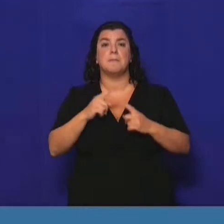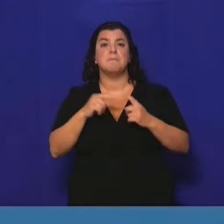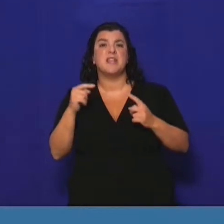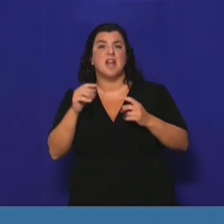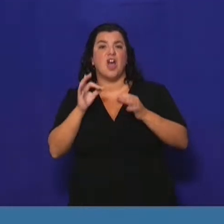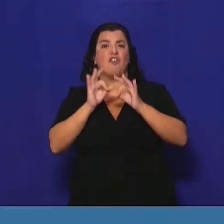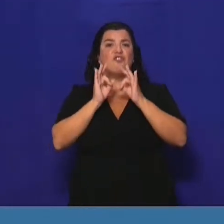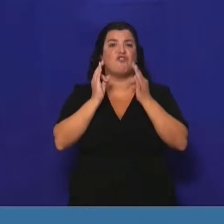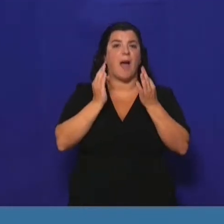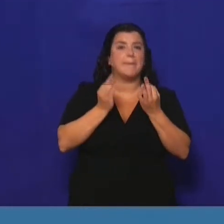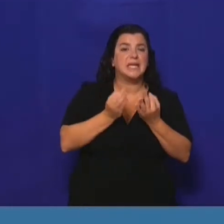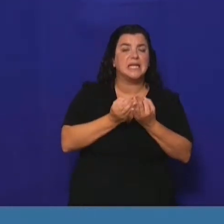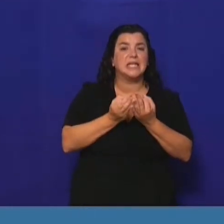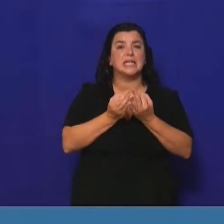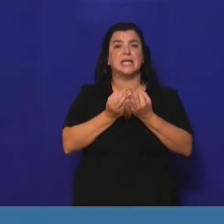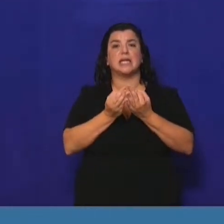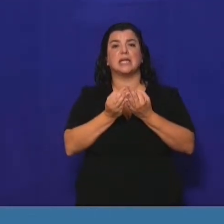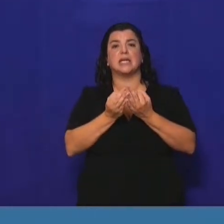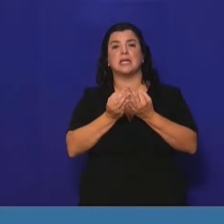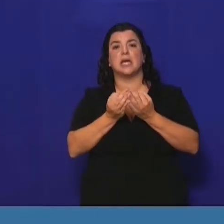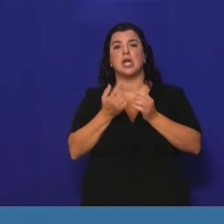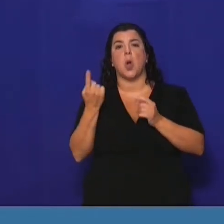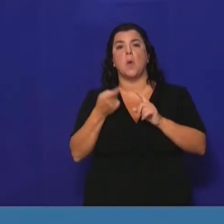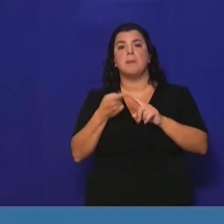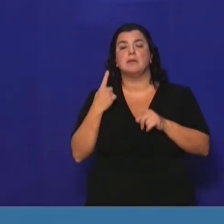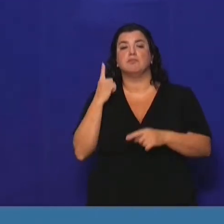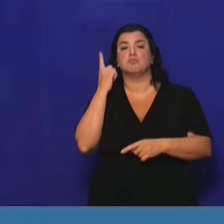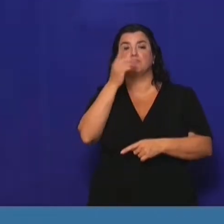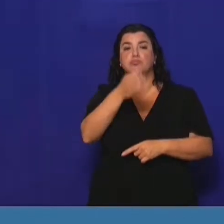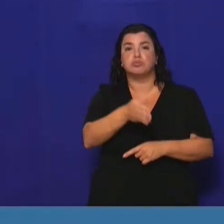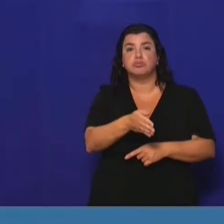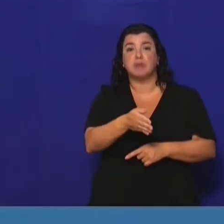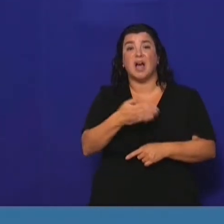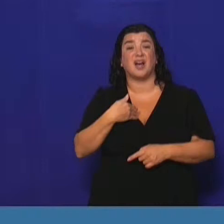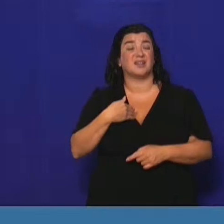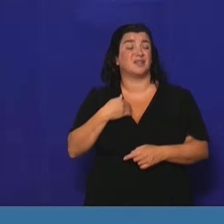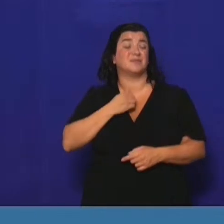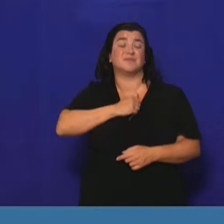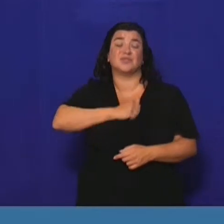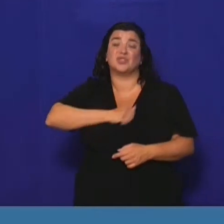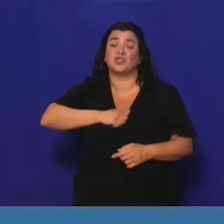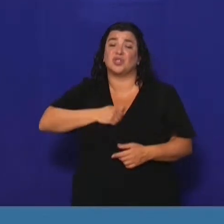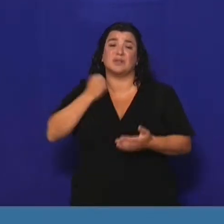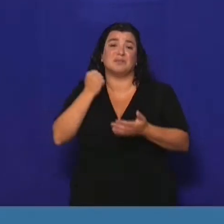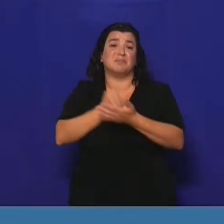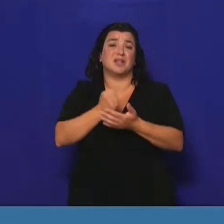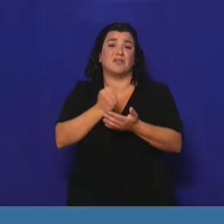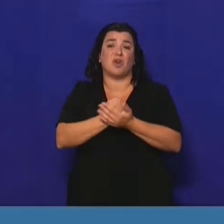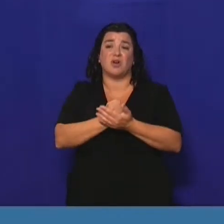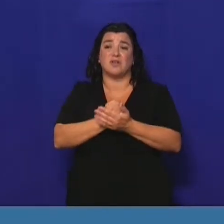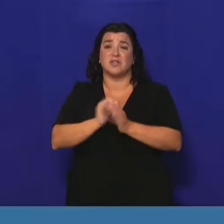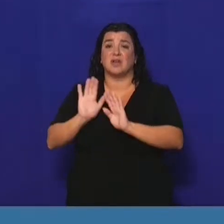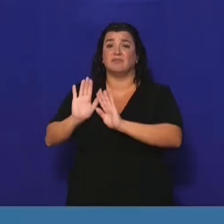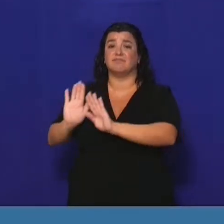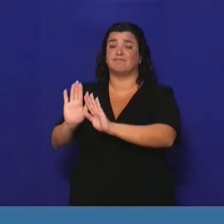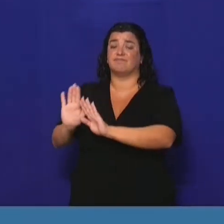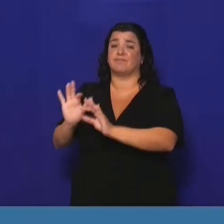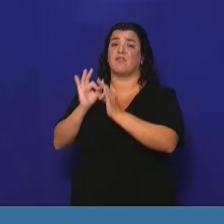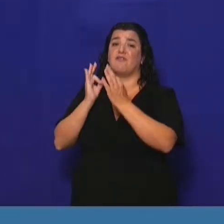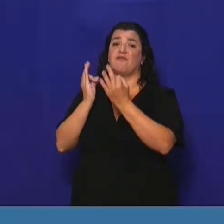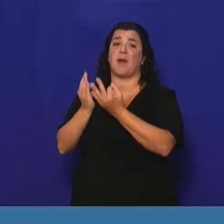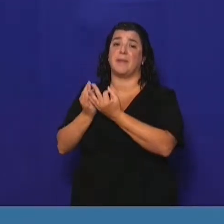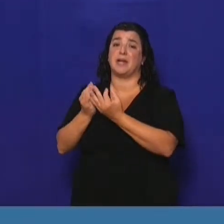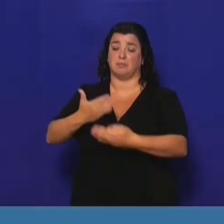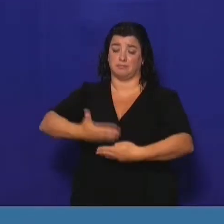u l-viżitaturi u hemmhekk mill-ewwel kontra qalbna kellna naqsu l-viżitazzjonijiet li dawn isiru